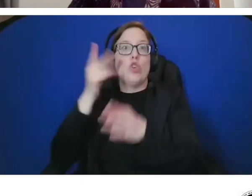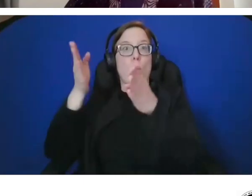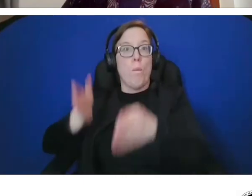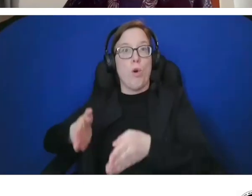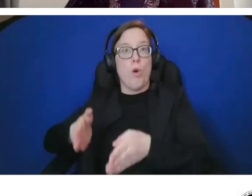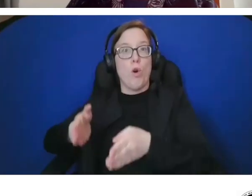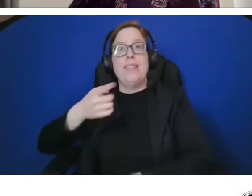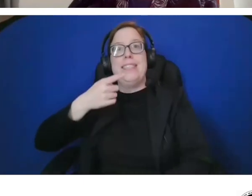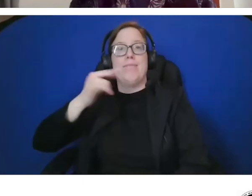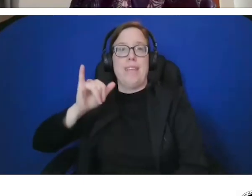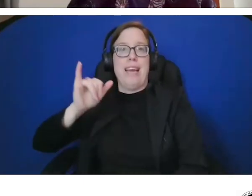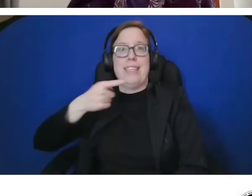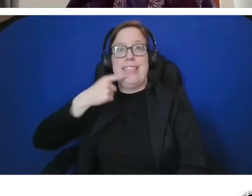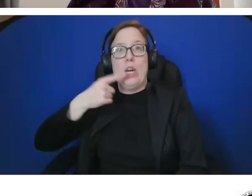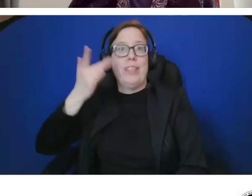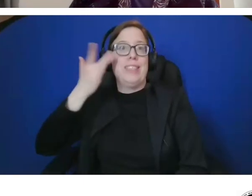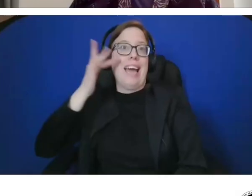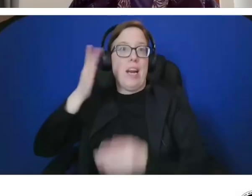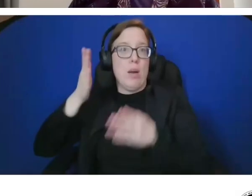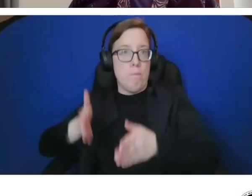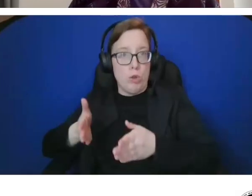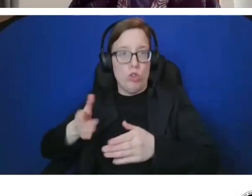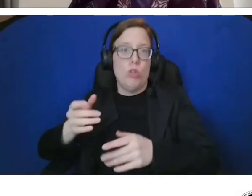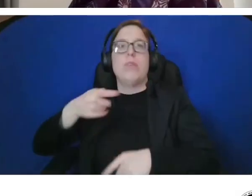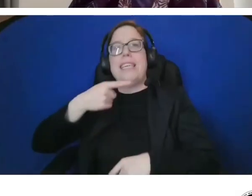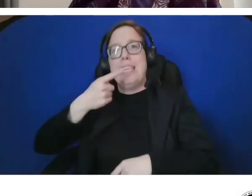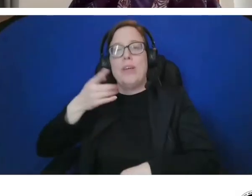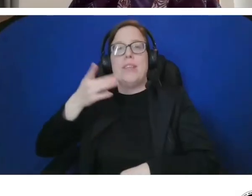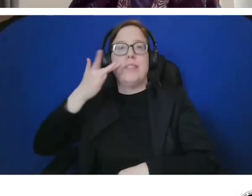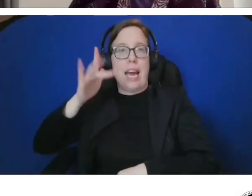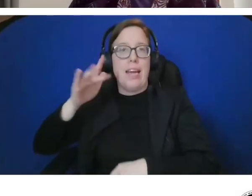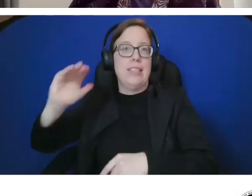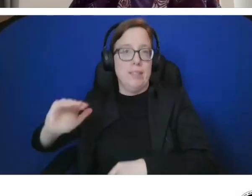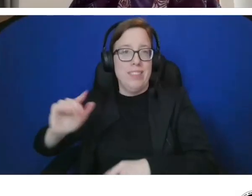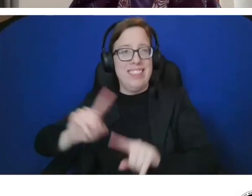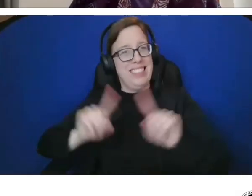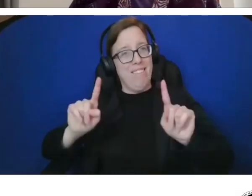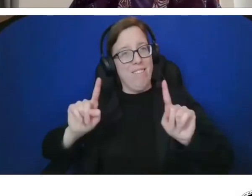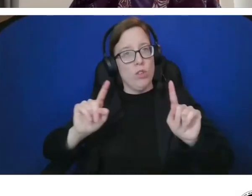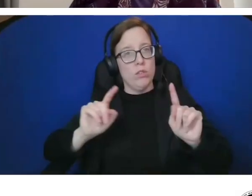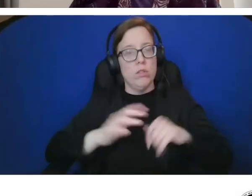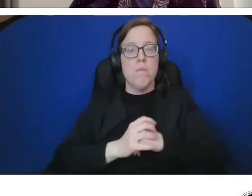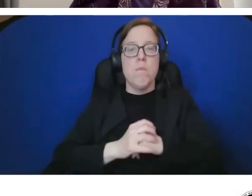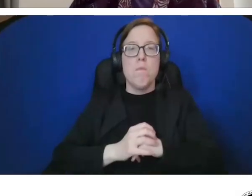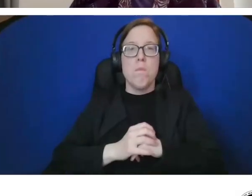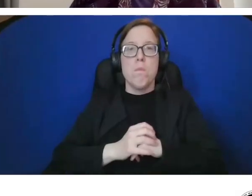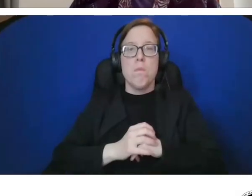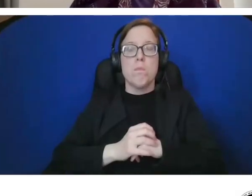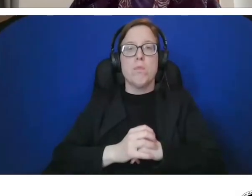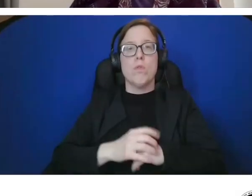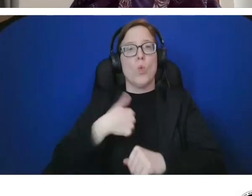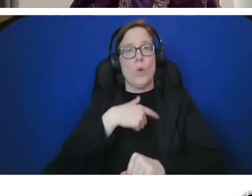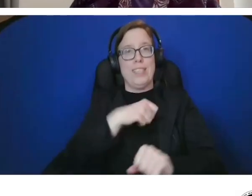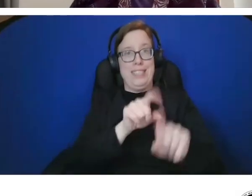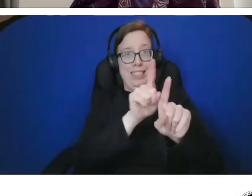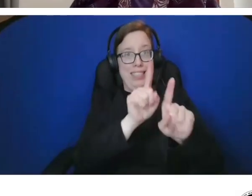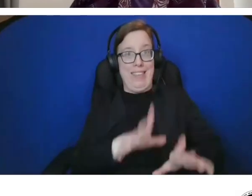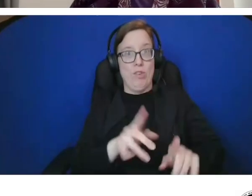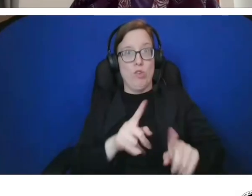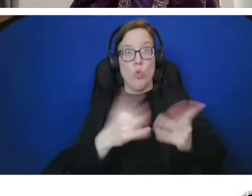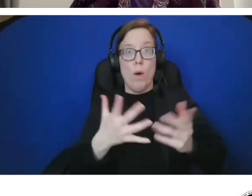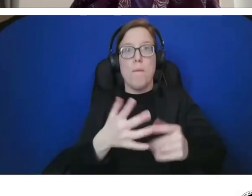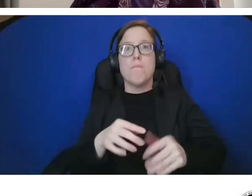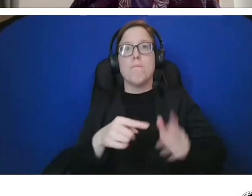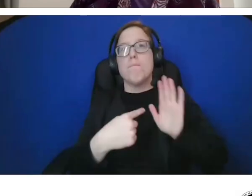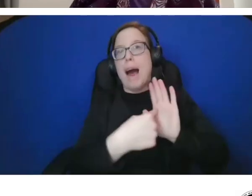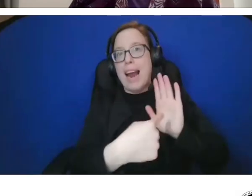opportunities that a hearing sighted child would have. Another point then is that we need interveners then to